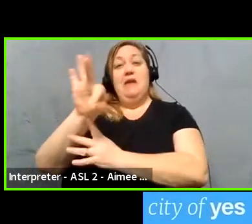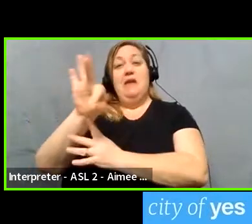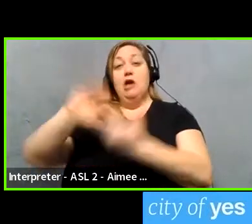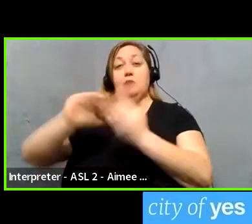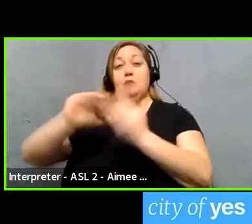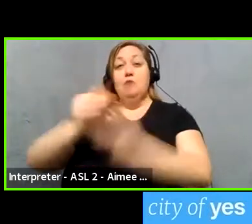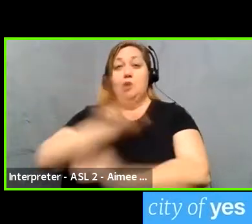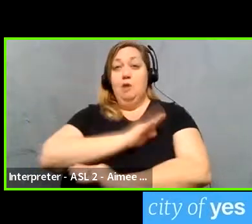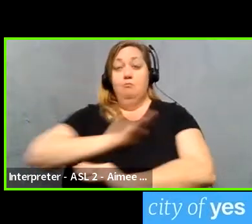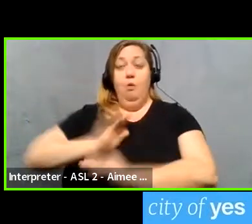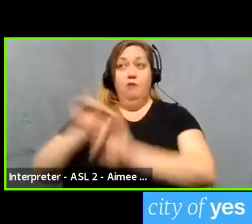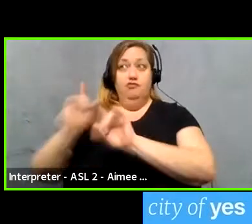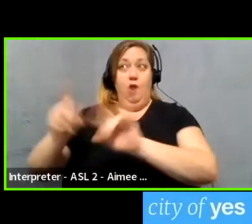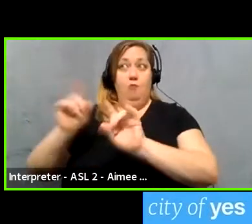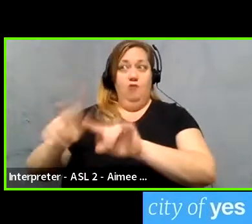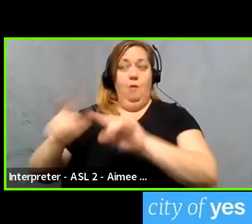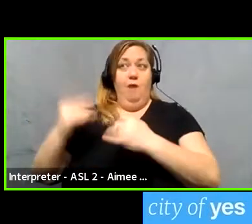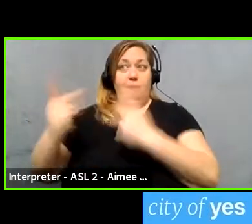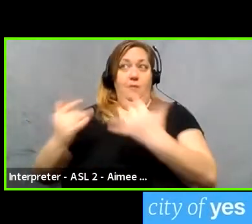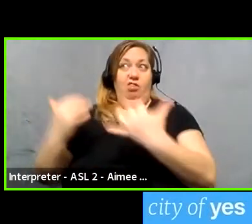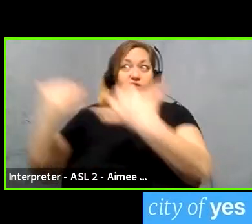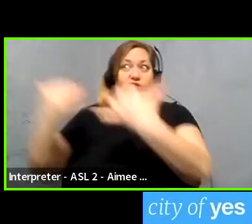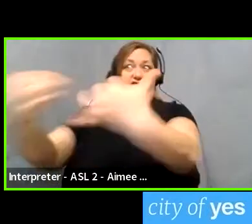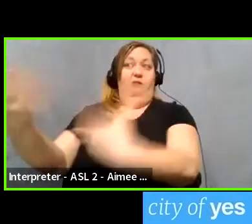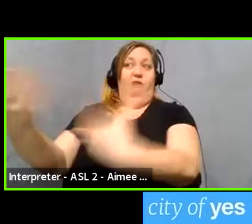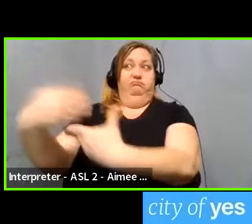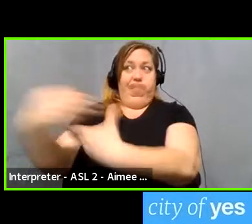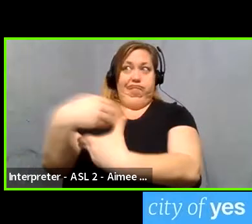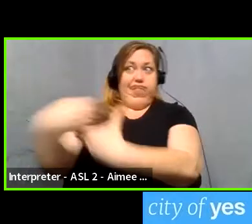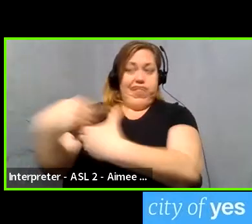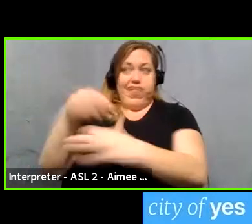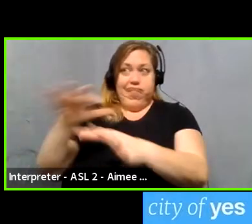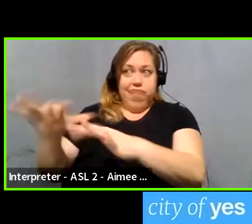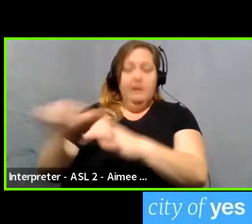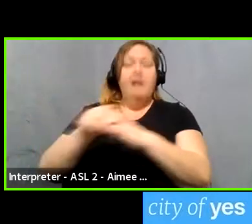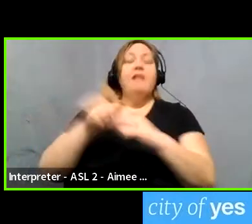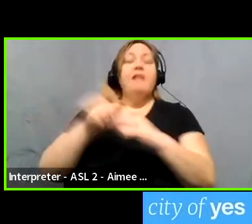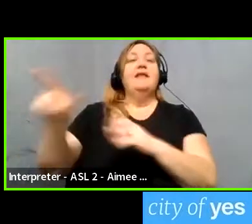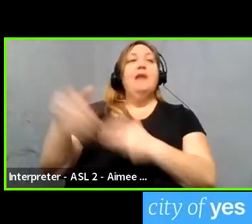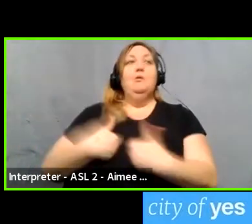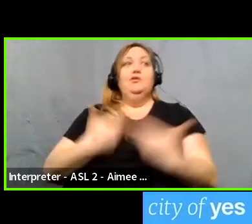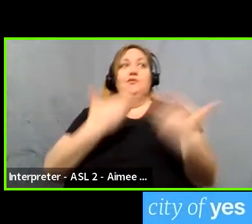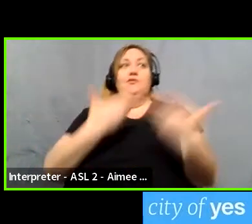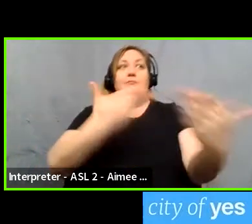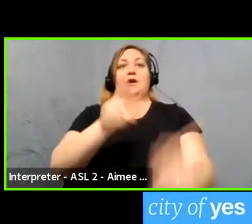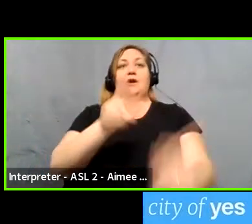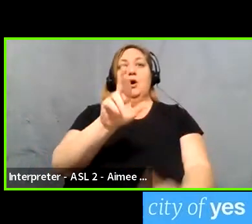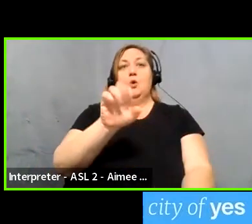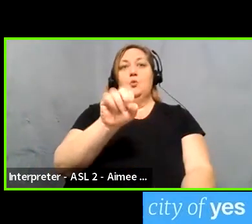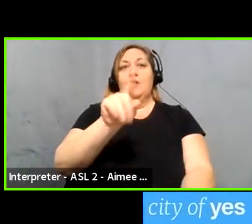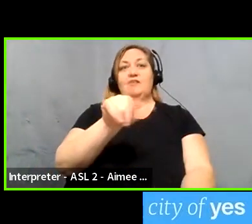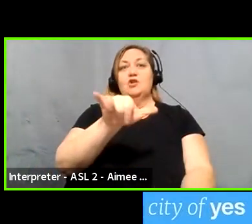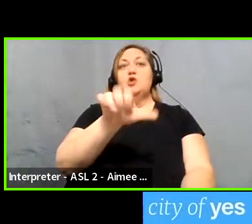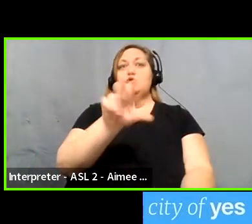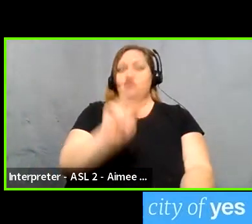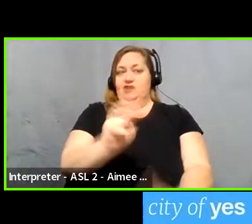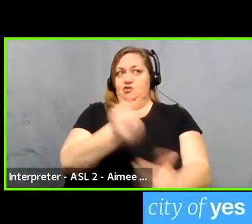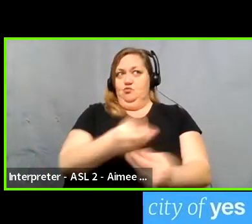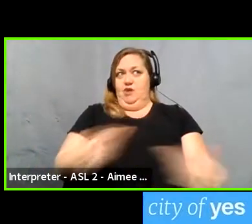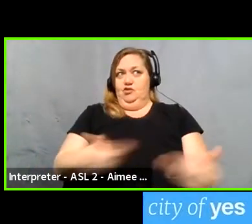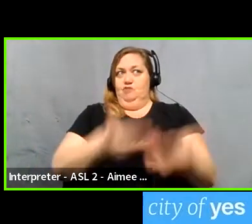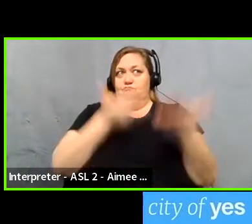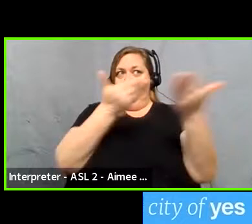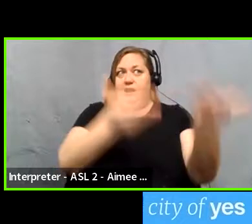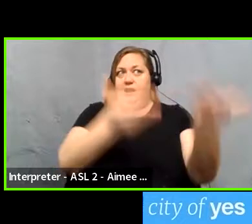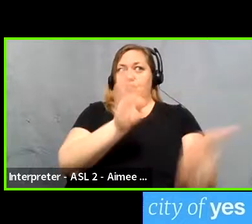every single community board. And then the community board will submit a resolution that will be passed on to the borough